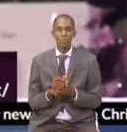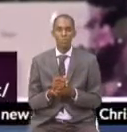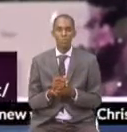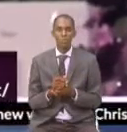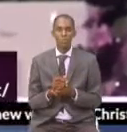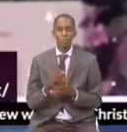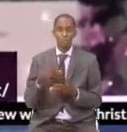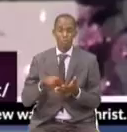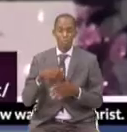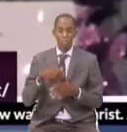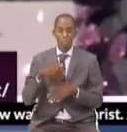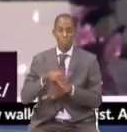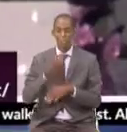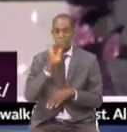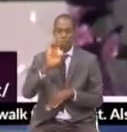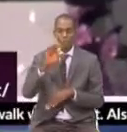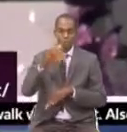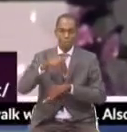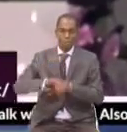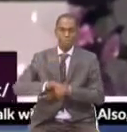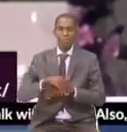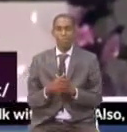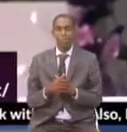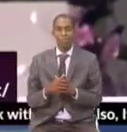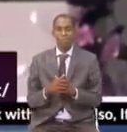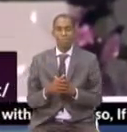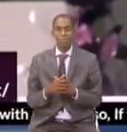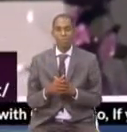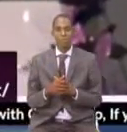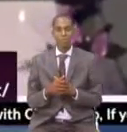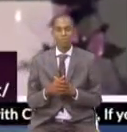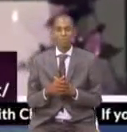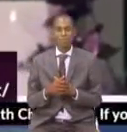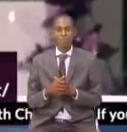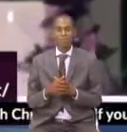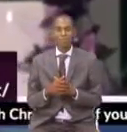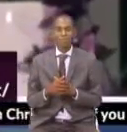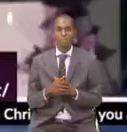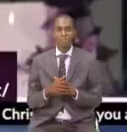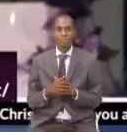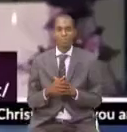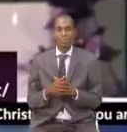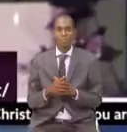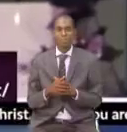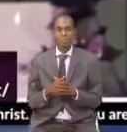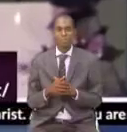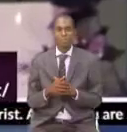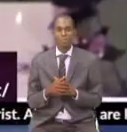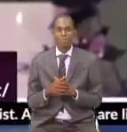Tonight is your night. If you're finished, please let me know. Wave your hand.